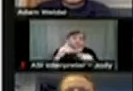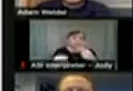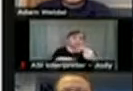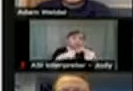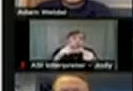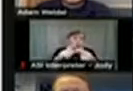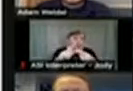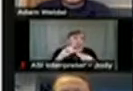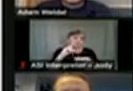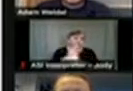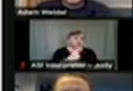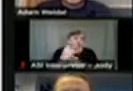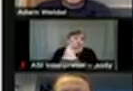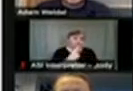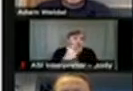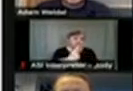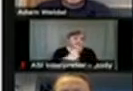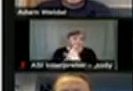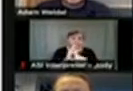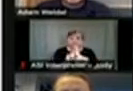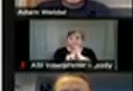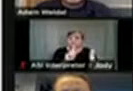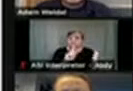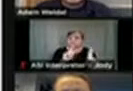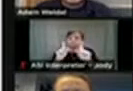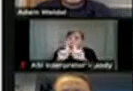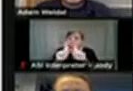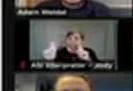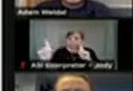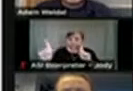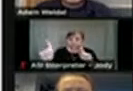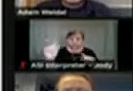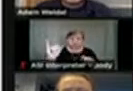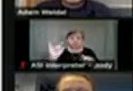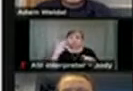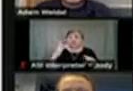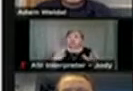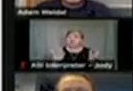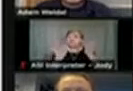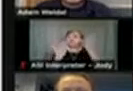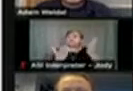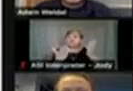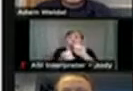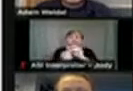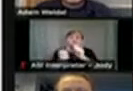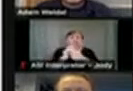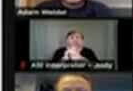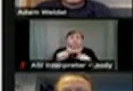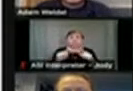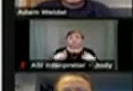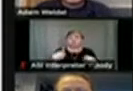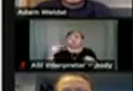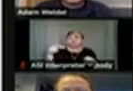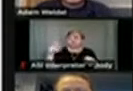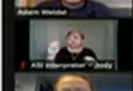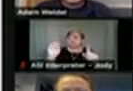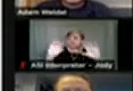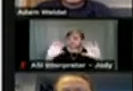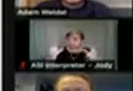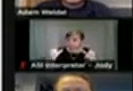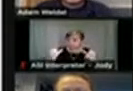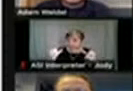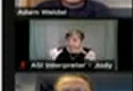So I think it should read where it says during physical education classes, I think it should read after